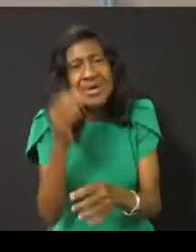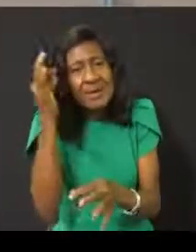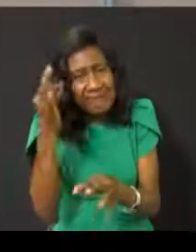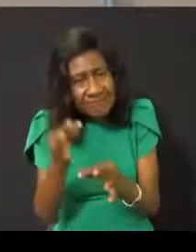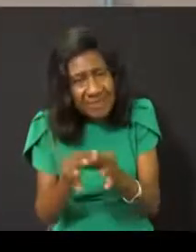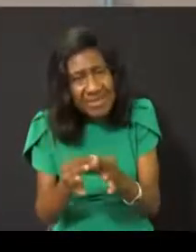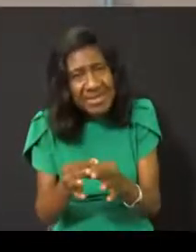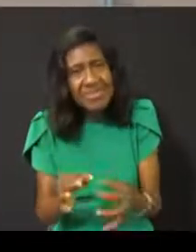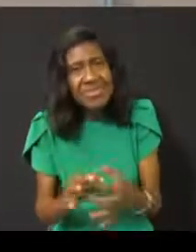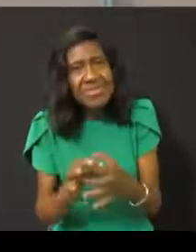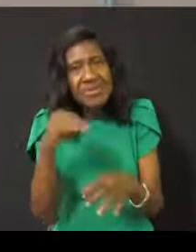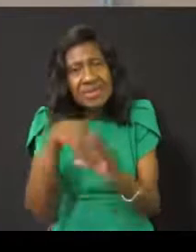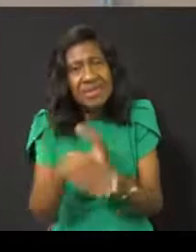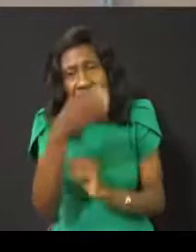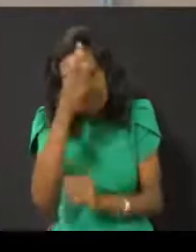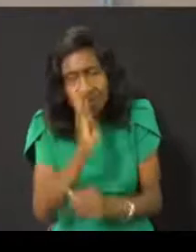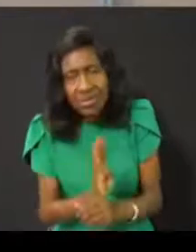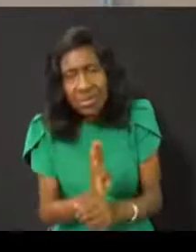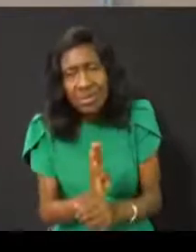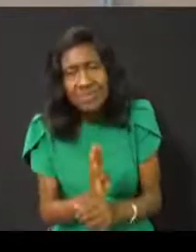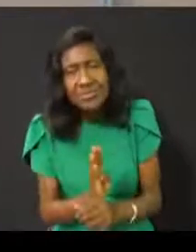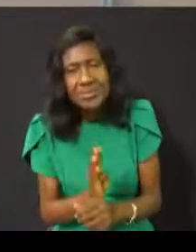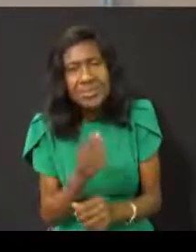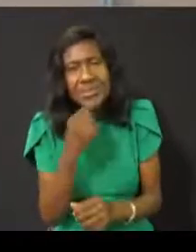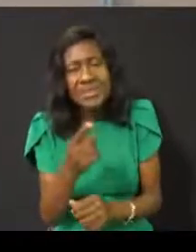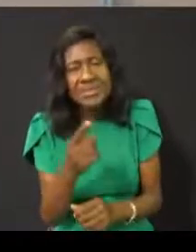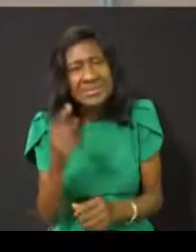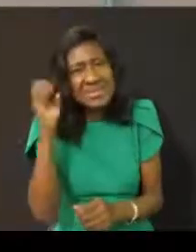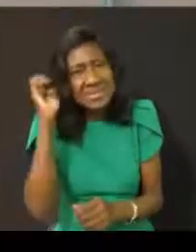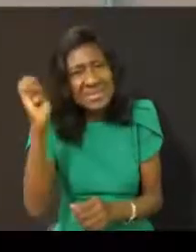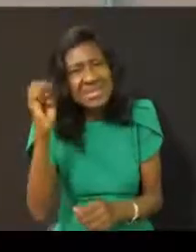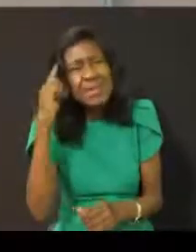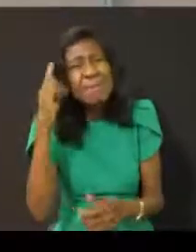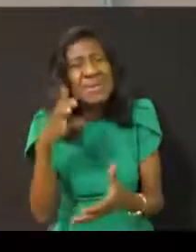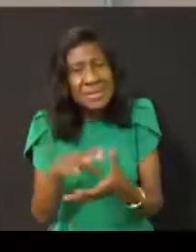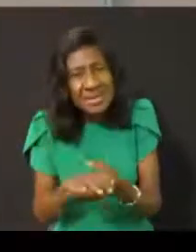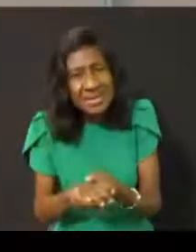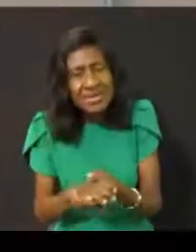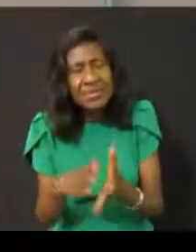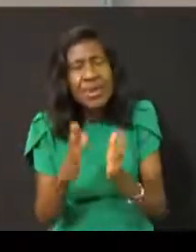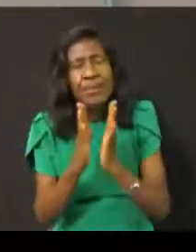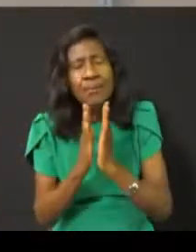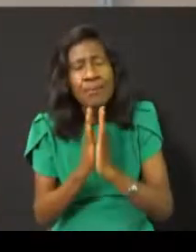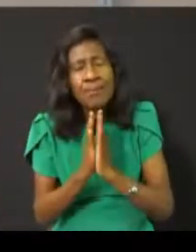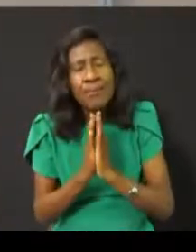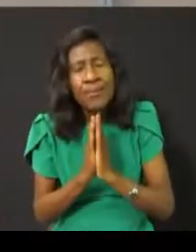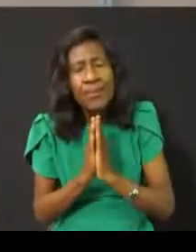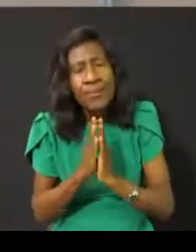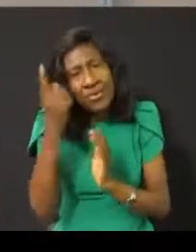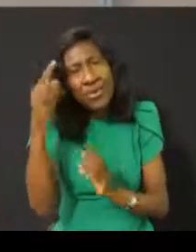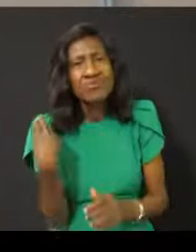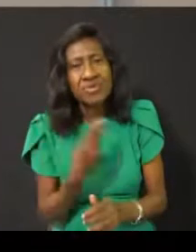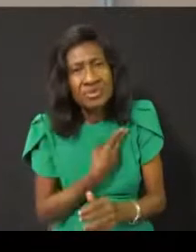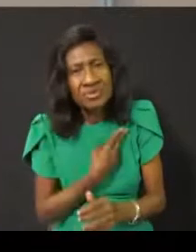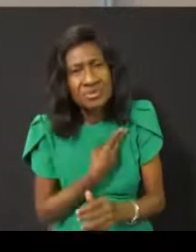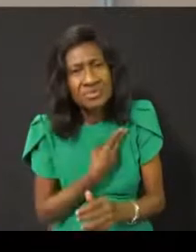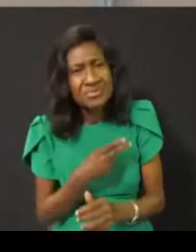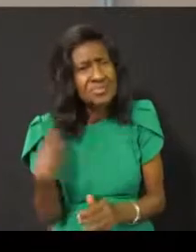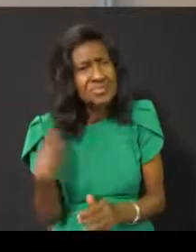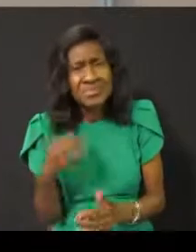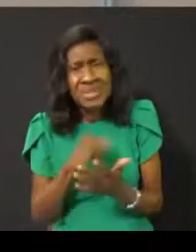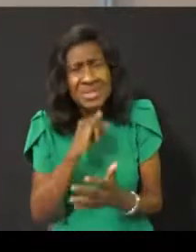warriors out there, I know it's not a big fan thing for everybody, but I'm a believer. And I ask that you pray for us. All right. We're going through uncharted